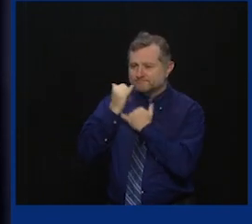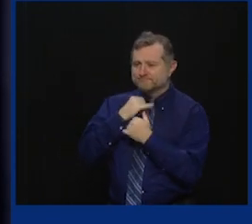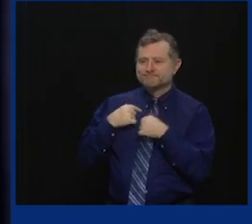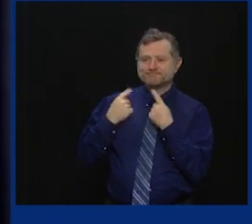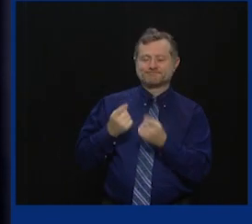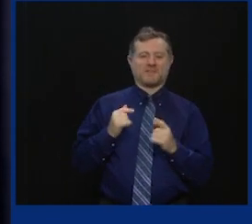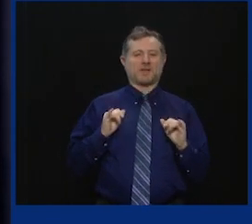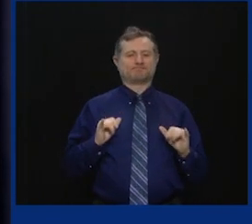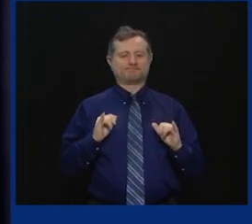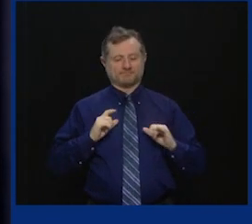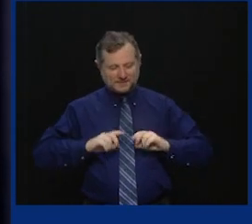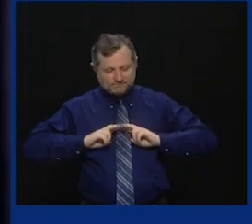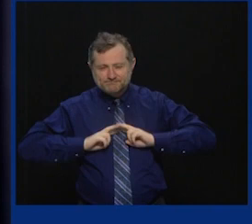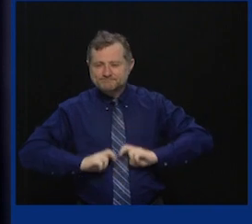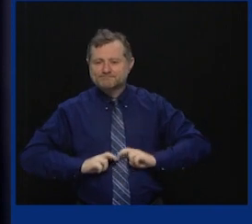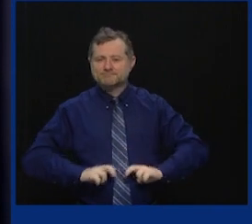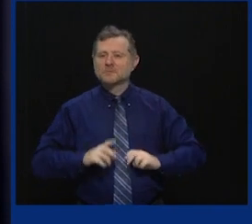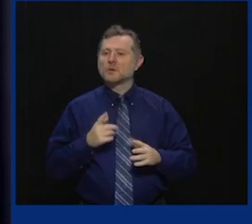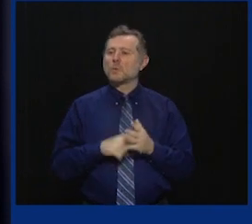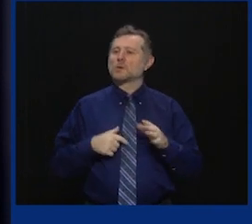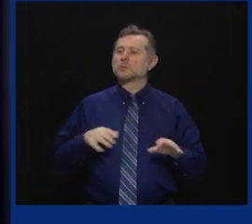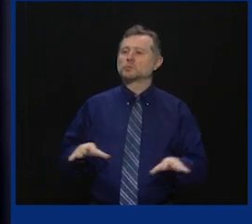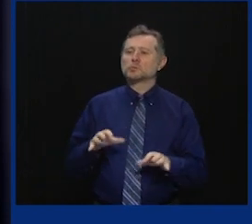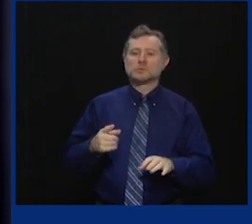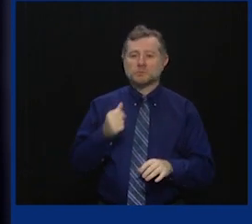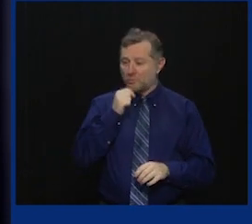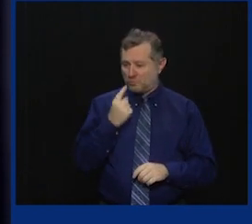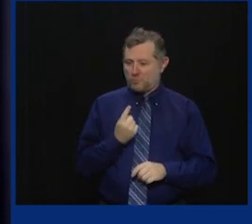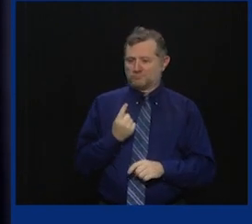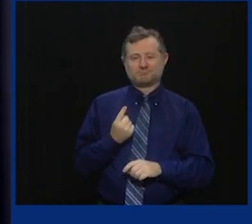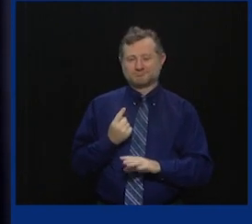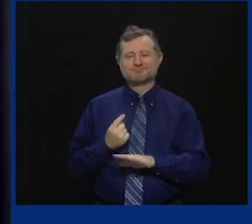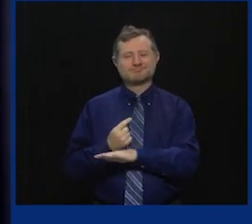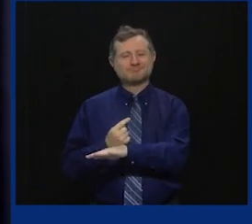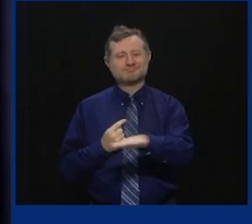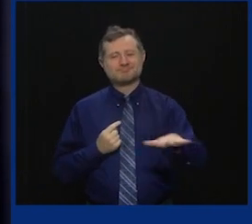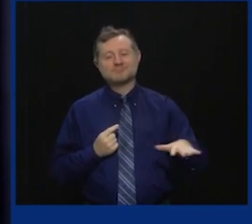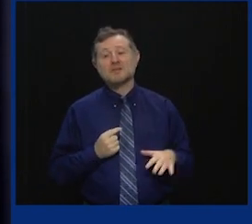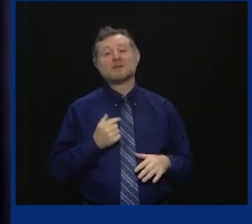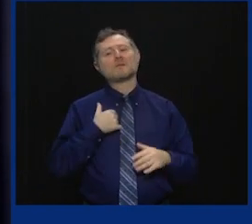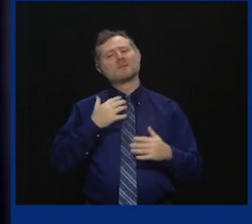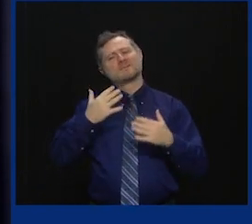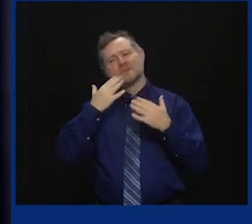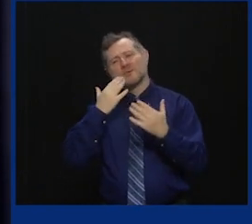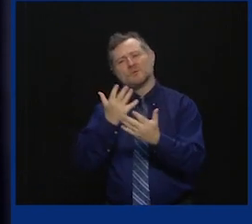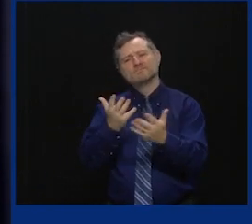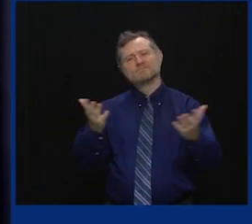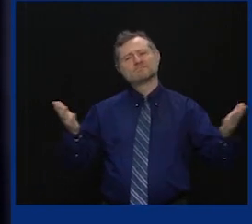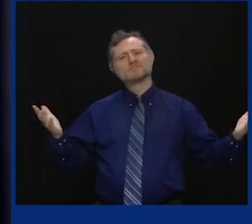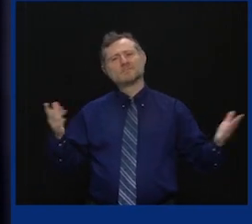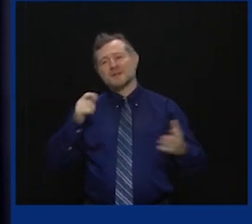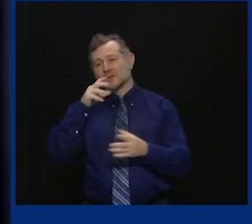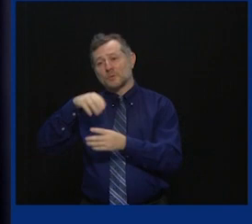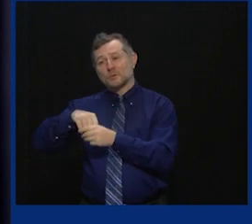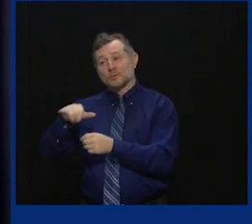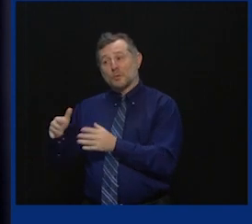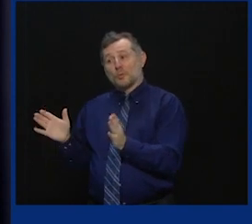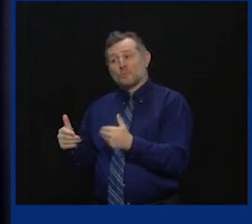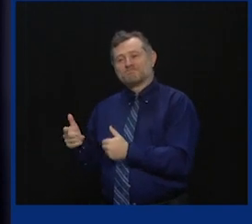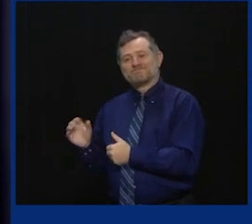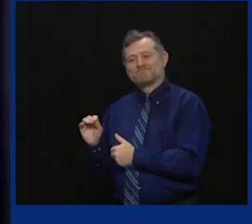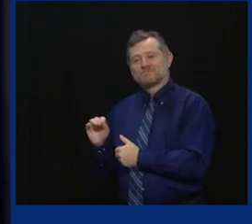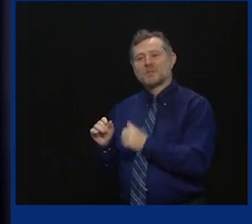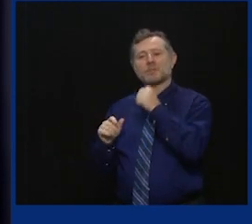But we can't do that alone. I want to thank those who are not in the room with us now. I want to thank the many